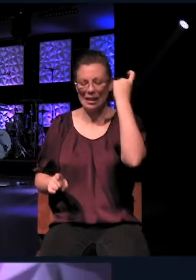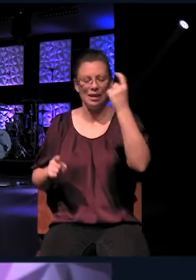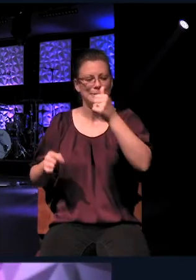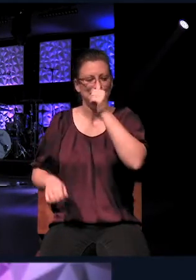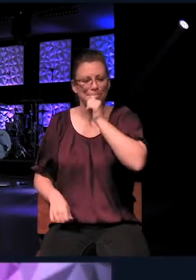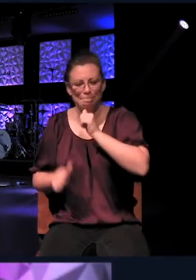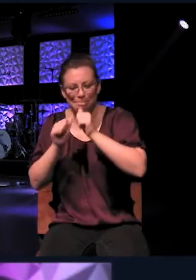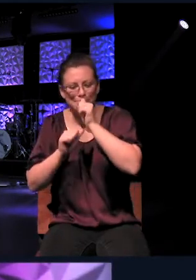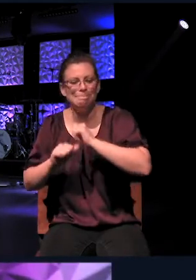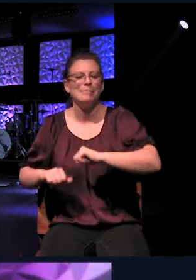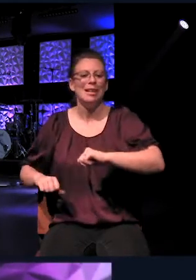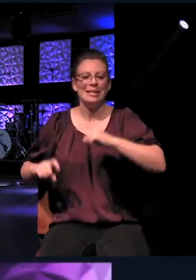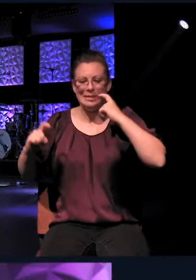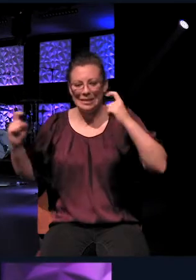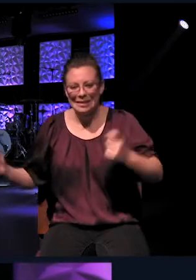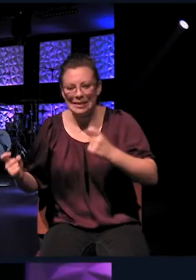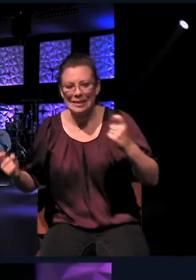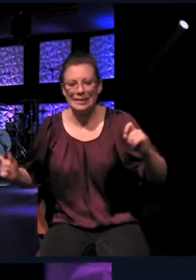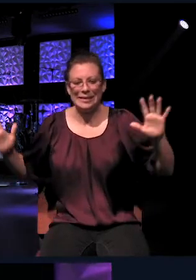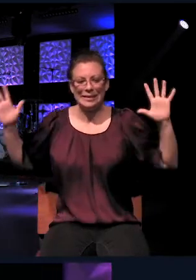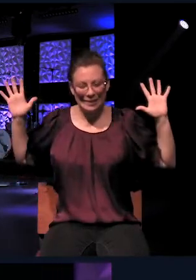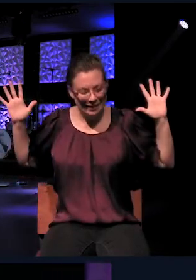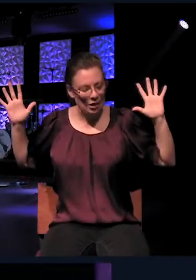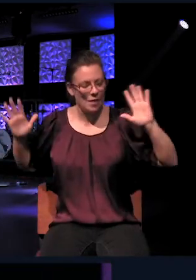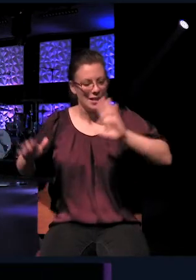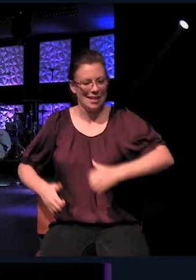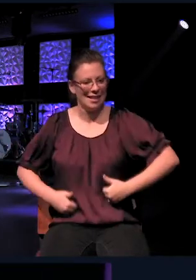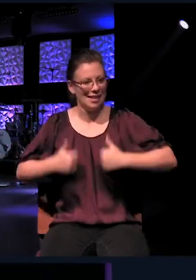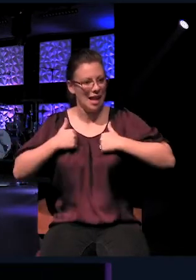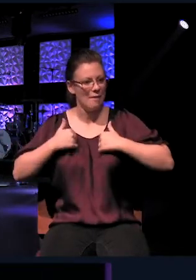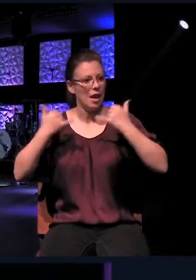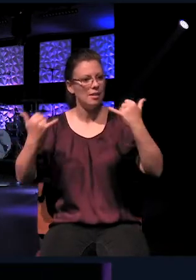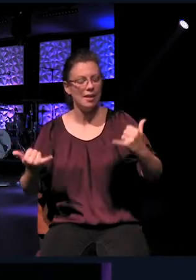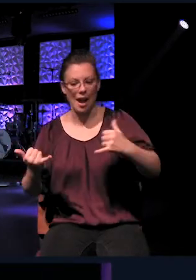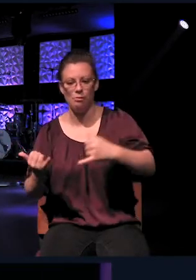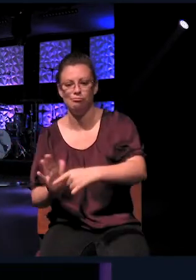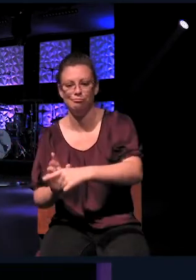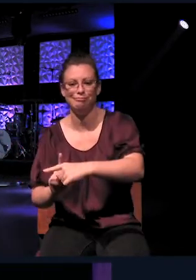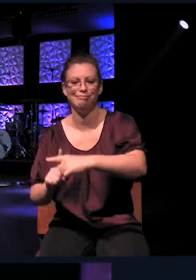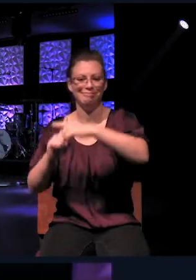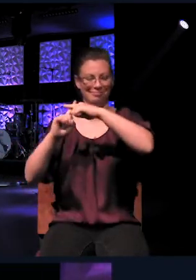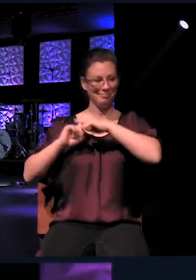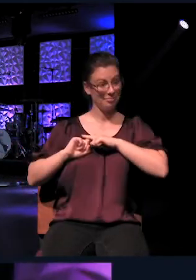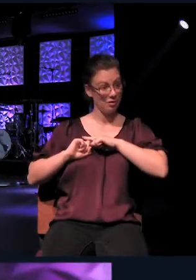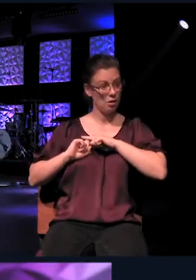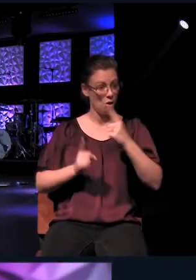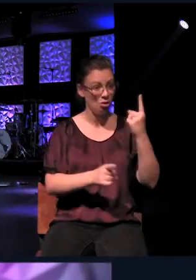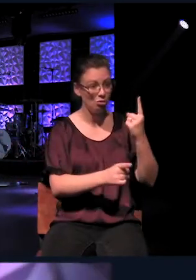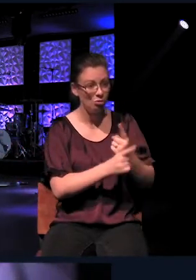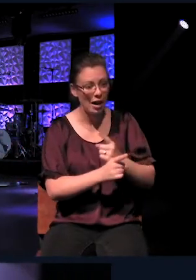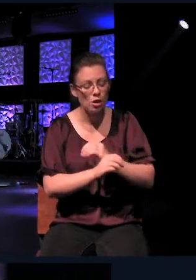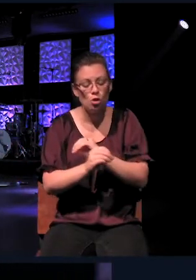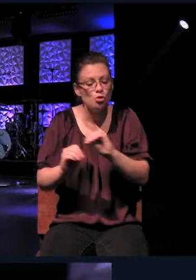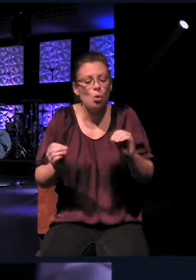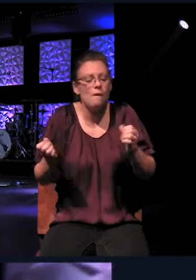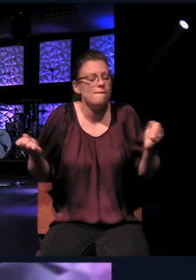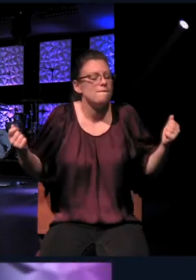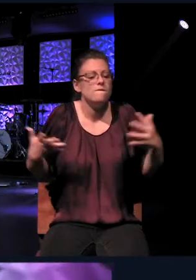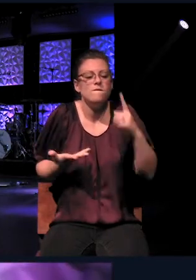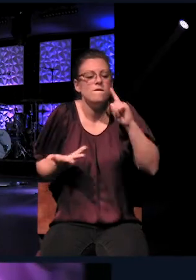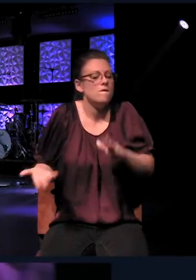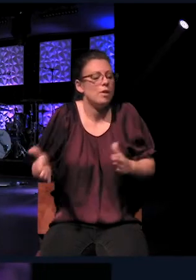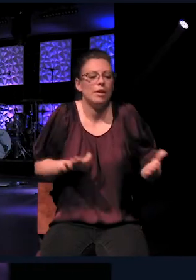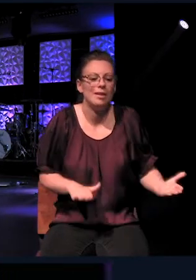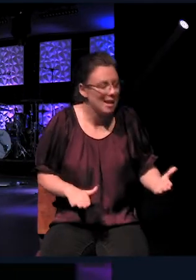off, 3 days later, he rose from the dead and conquered the grave. And so there's no fear of death. There's no fear of what's gonna happen after November